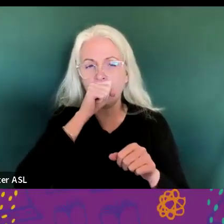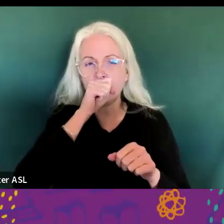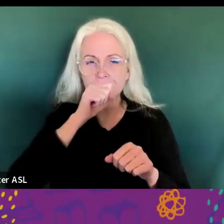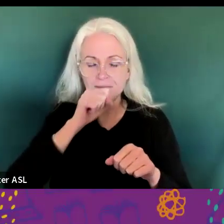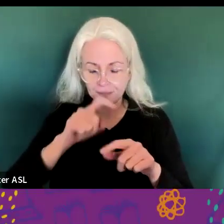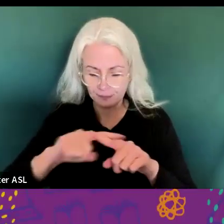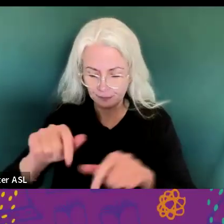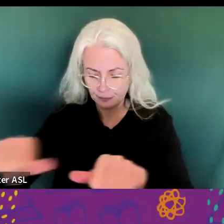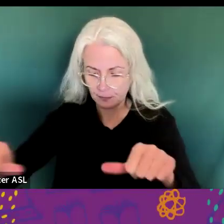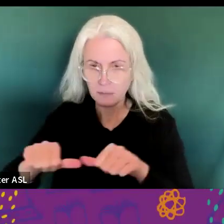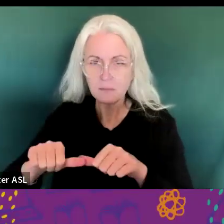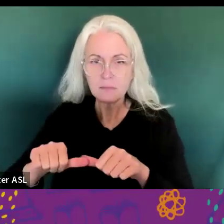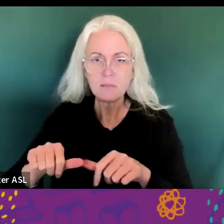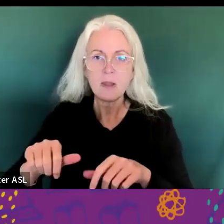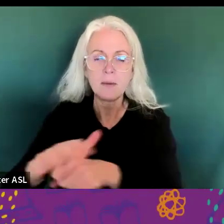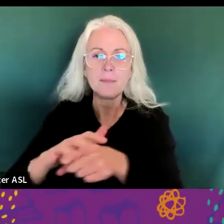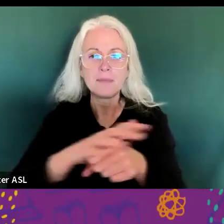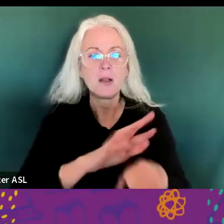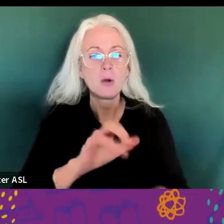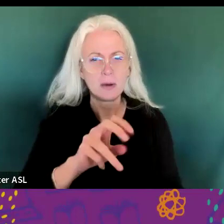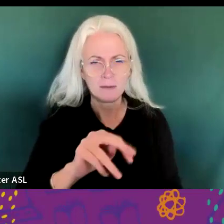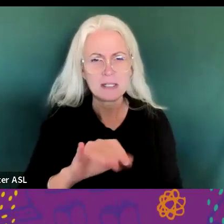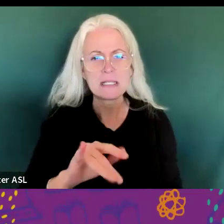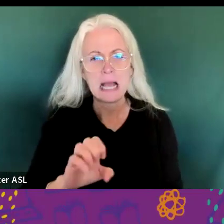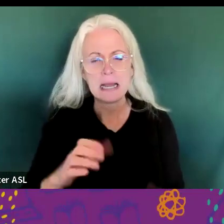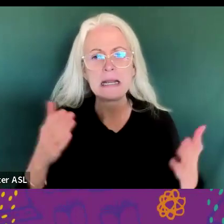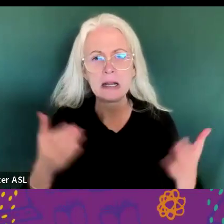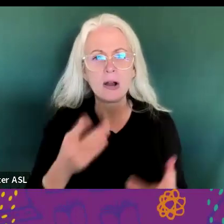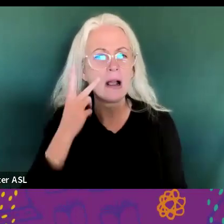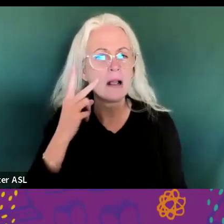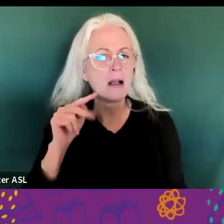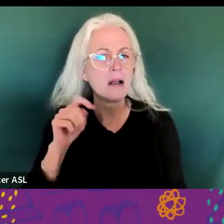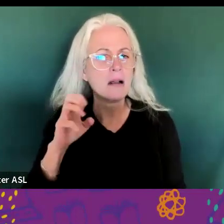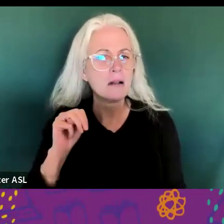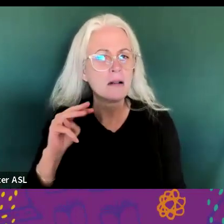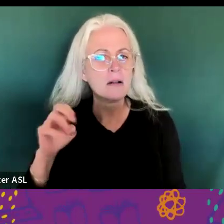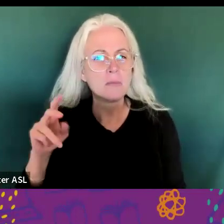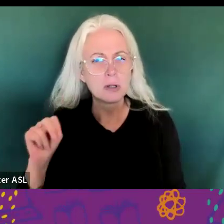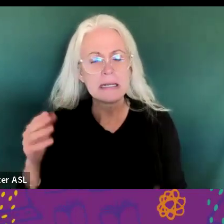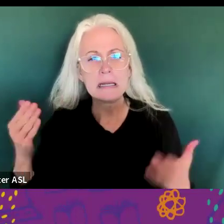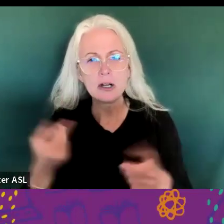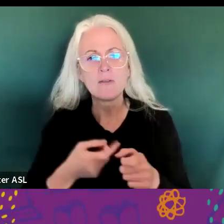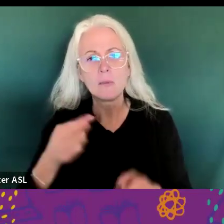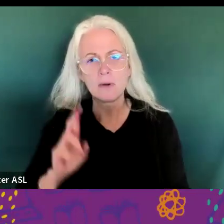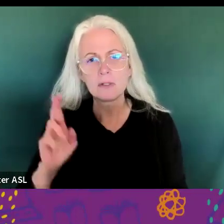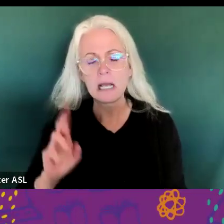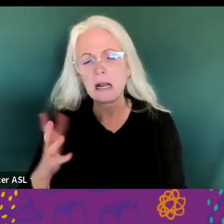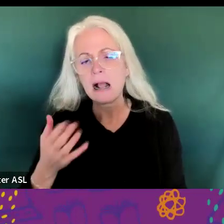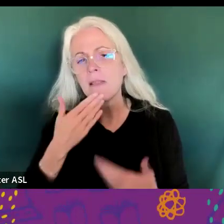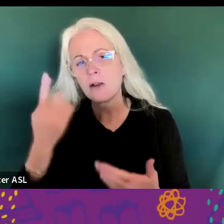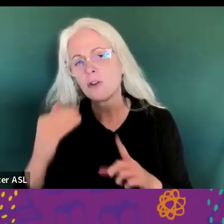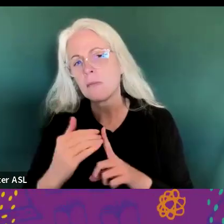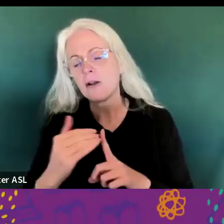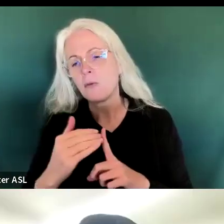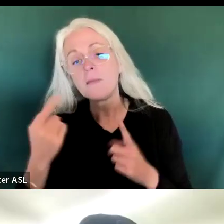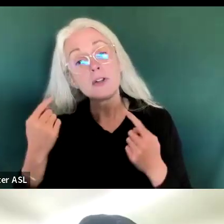that Riverside County is well represented here on the call. I saw Tom Mullen from Riverside County. And thank you for the